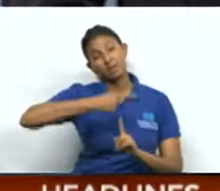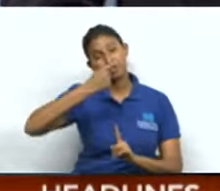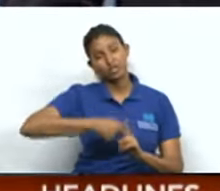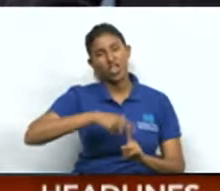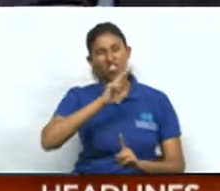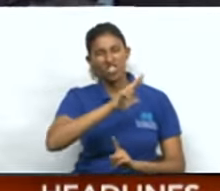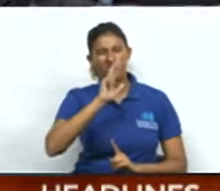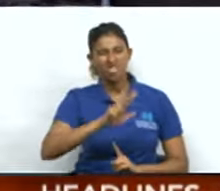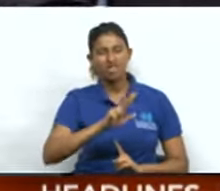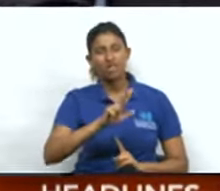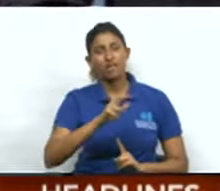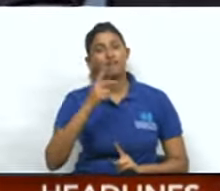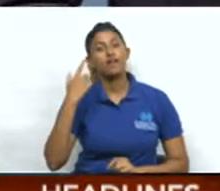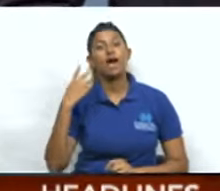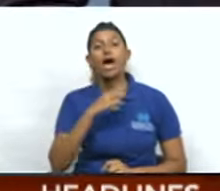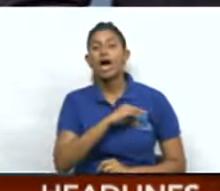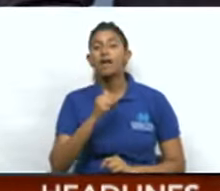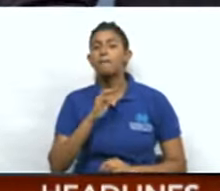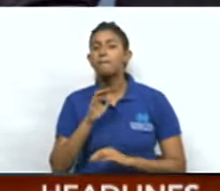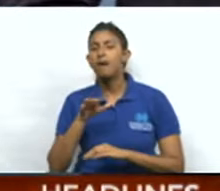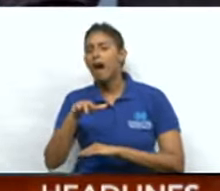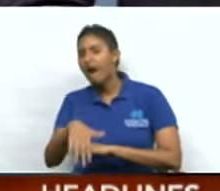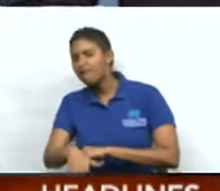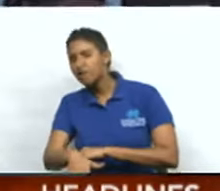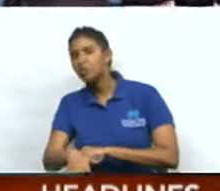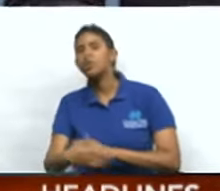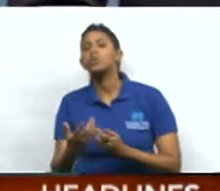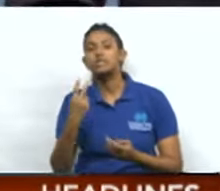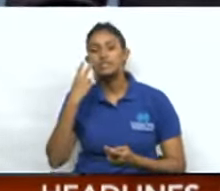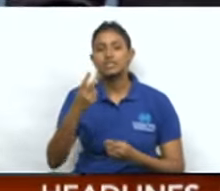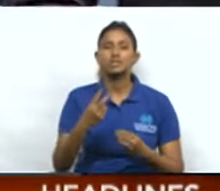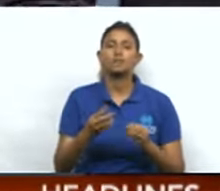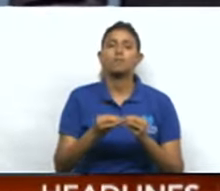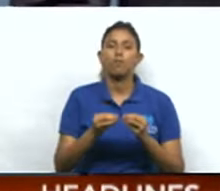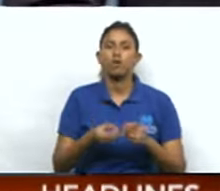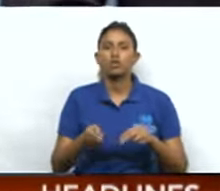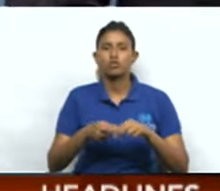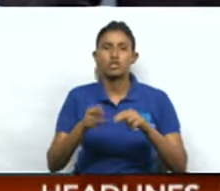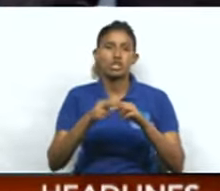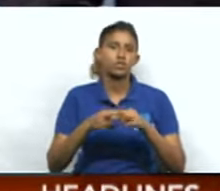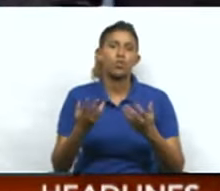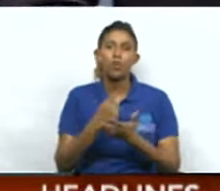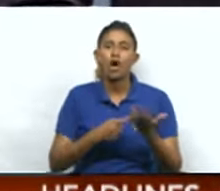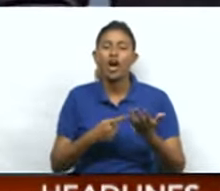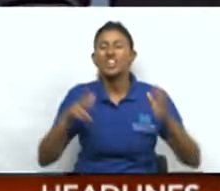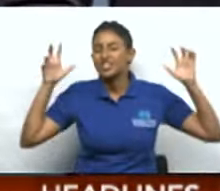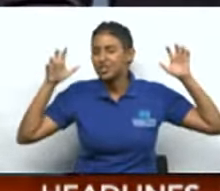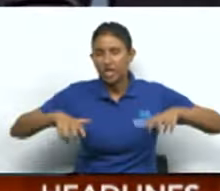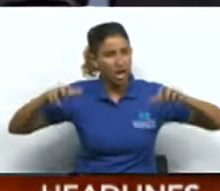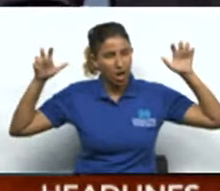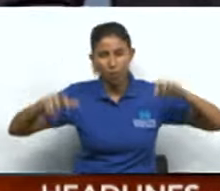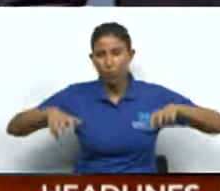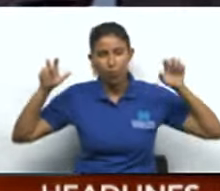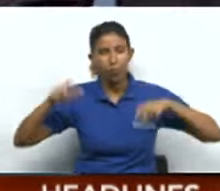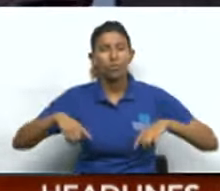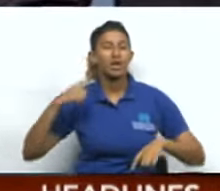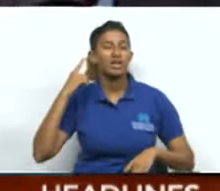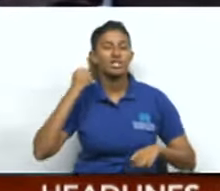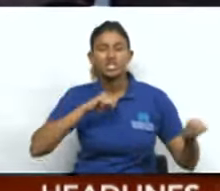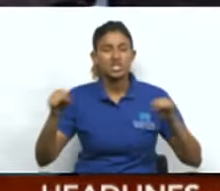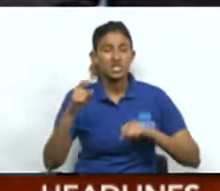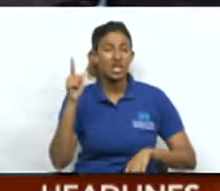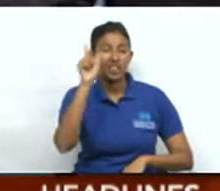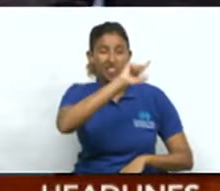degrees Celsius. But by the late morning through the afternoon, we'll be seeing some increased showers and thunderstorms across both islands, generally